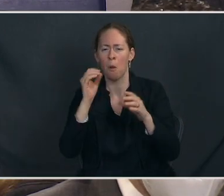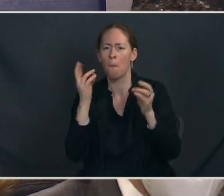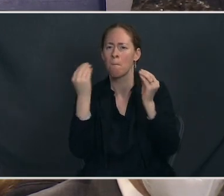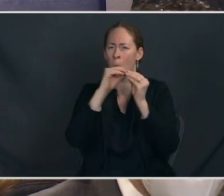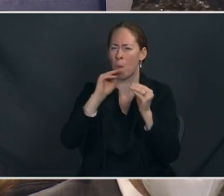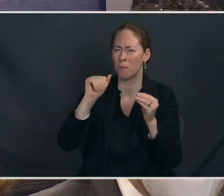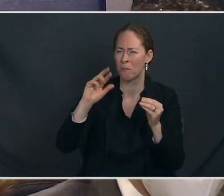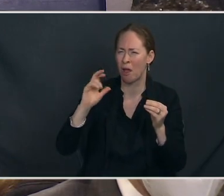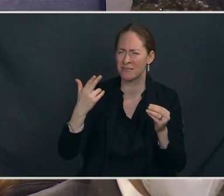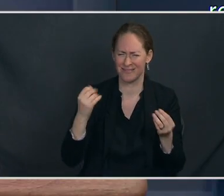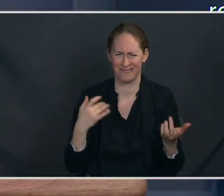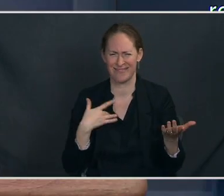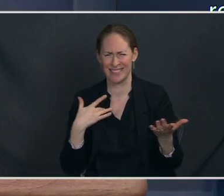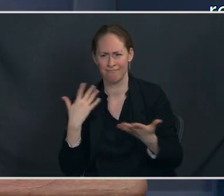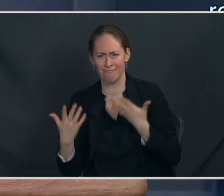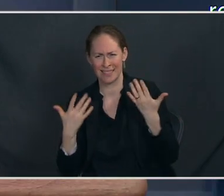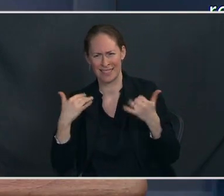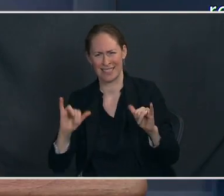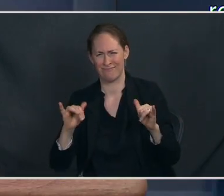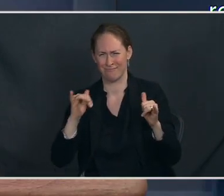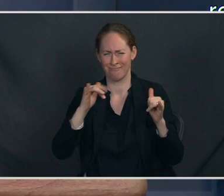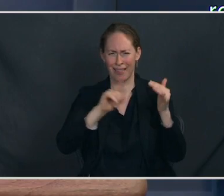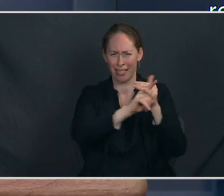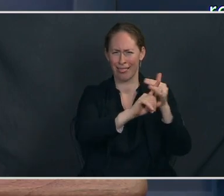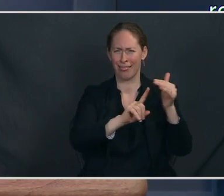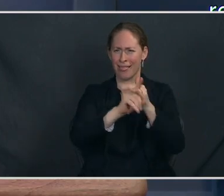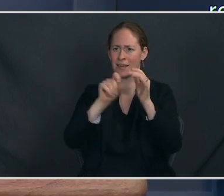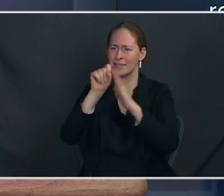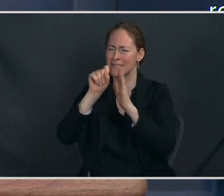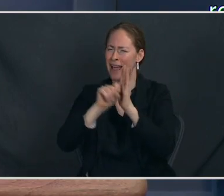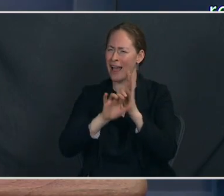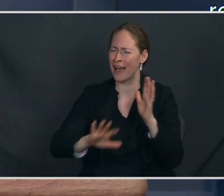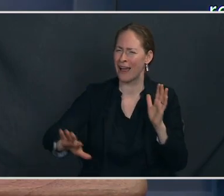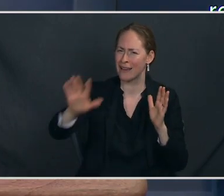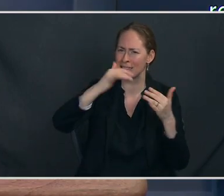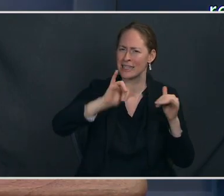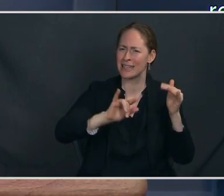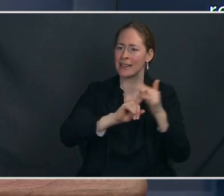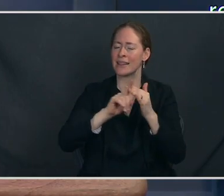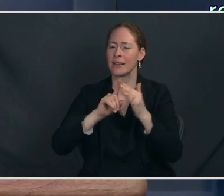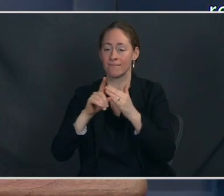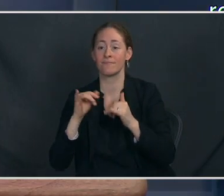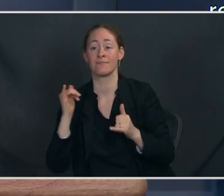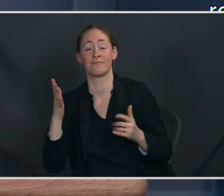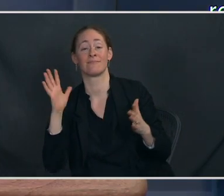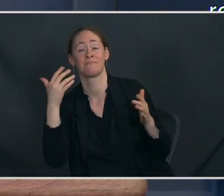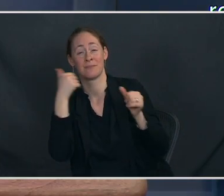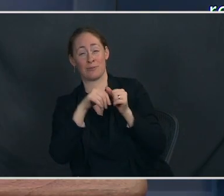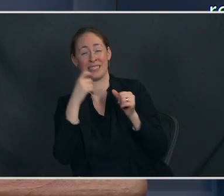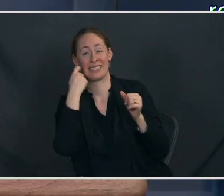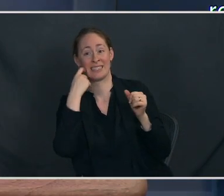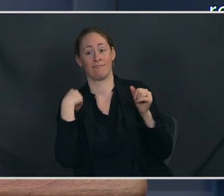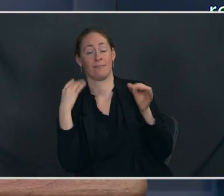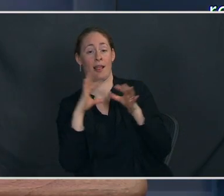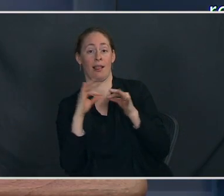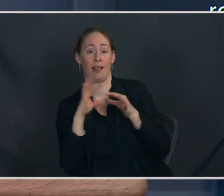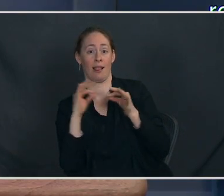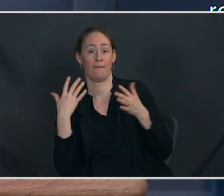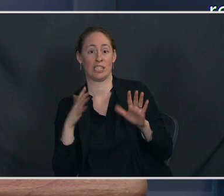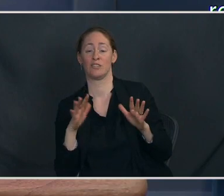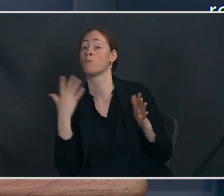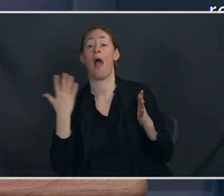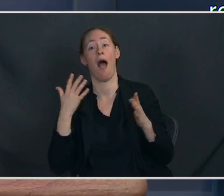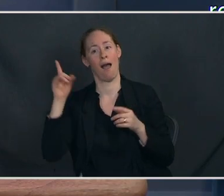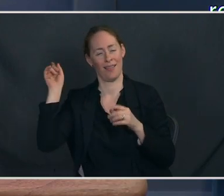different states. Well, let me first start by saying, as I started the briefing conveying, the president will have more to say on our vaccine